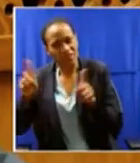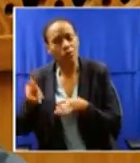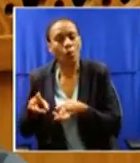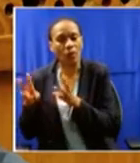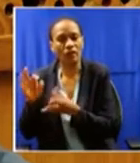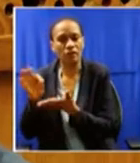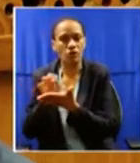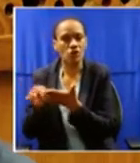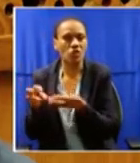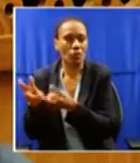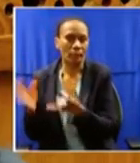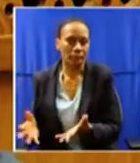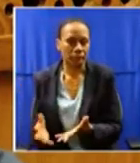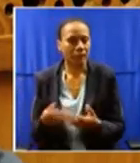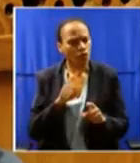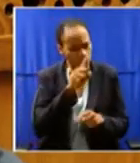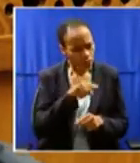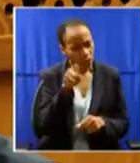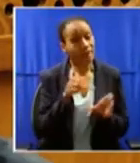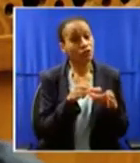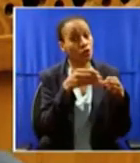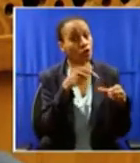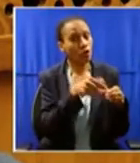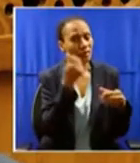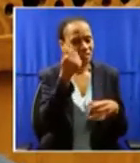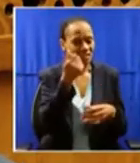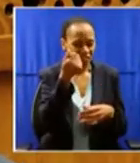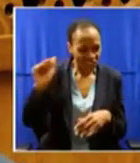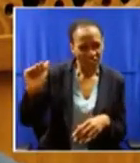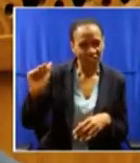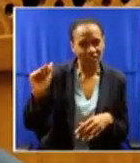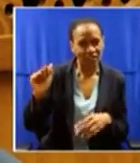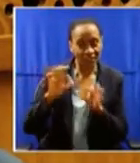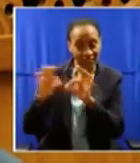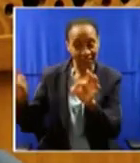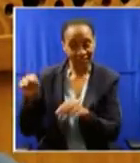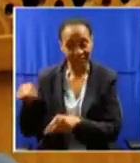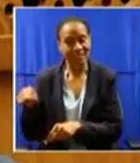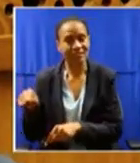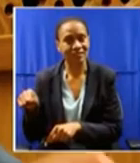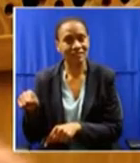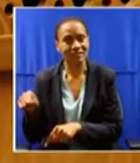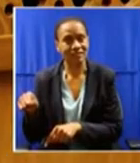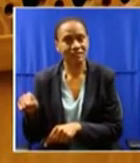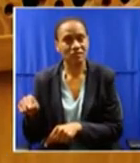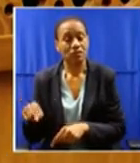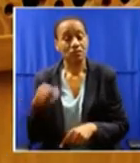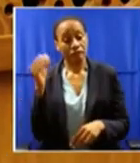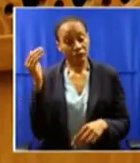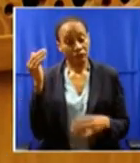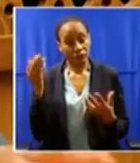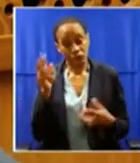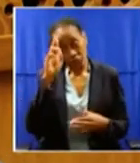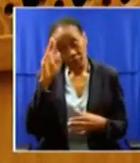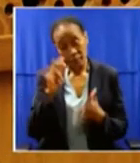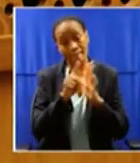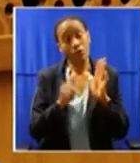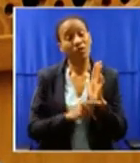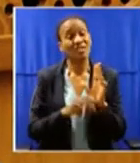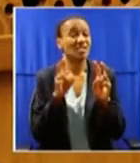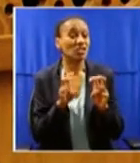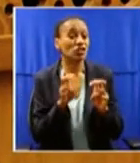that members of the Portfolio Committee rejected those clauses, given the fact that that is a policy matter